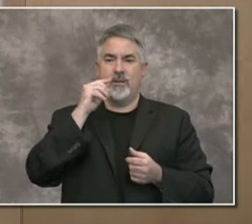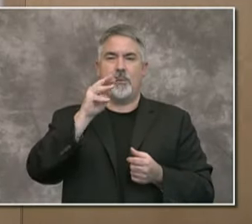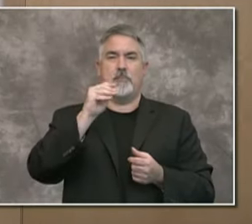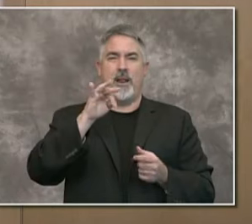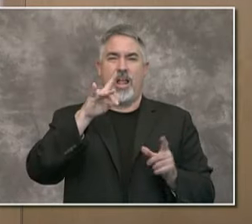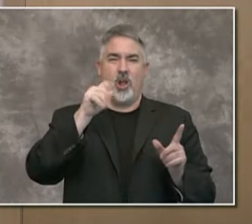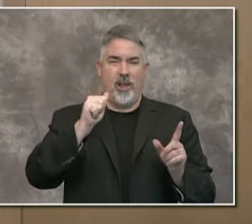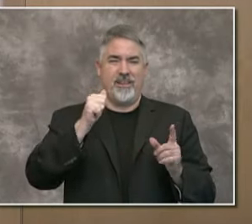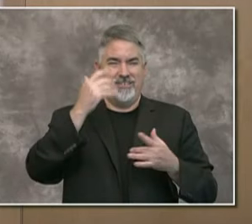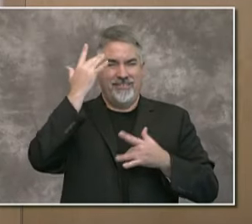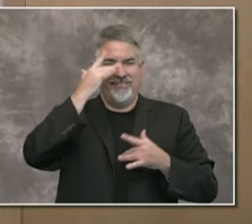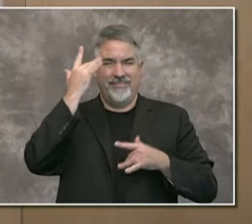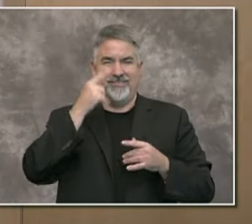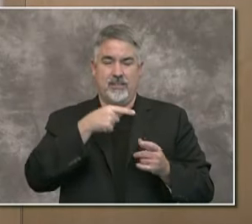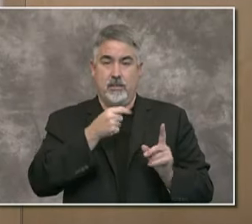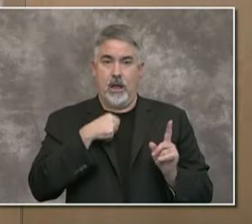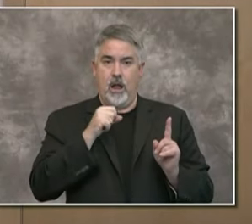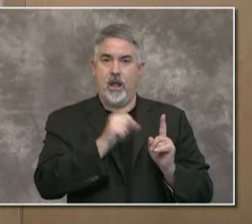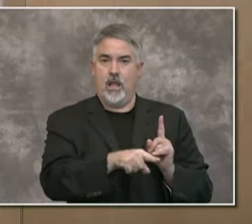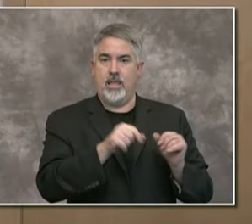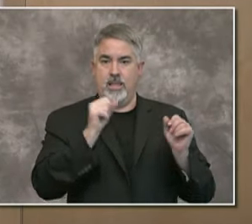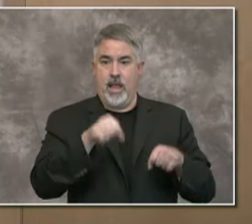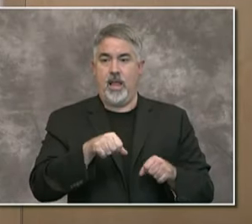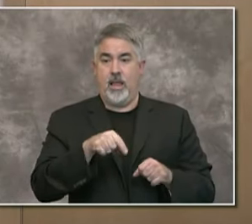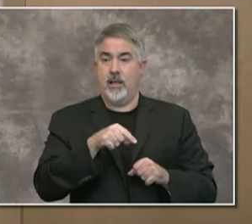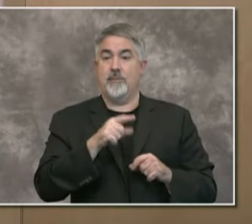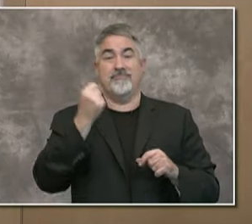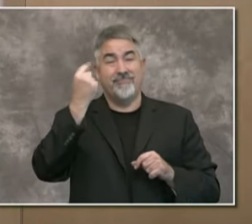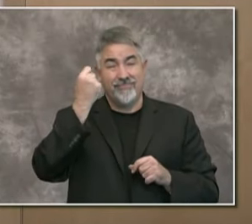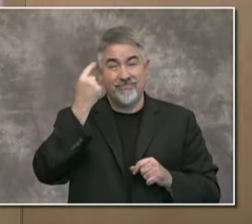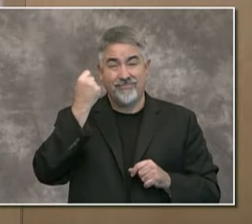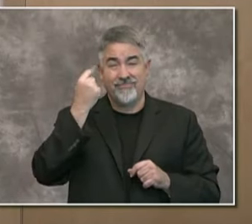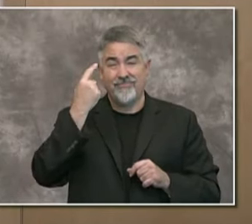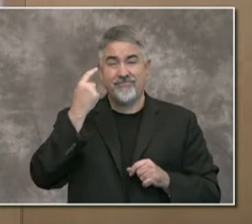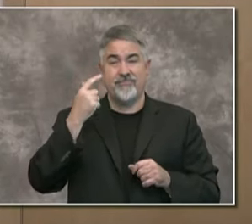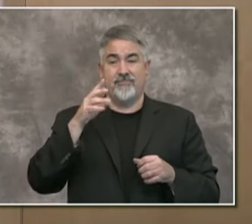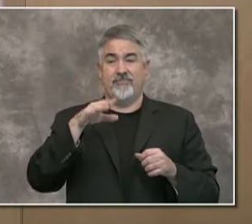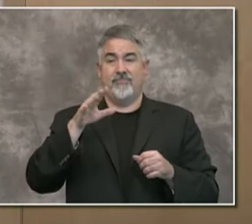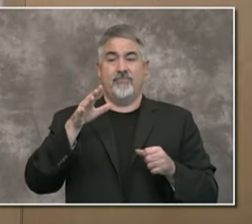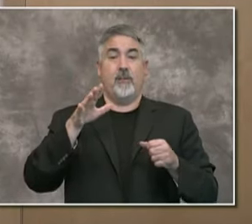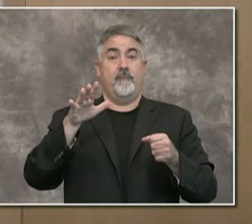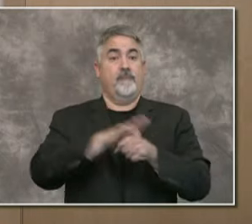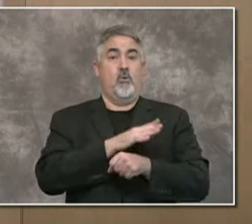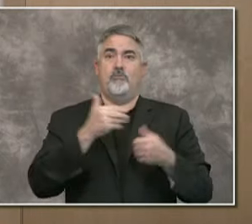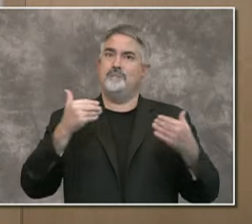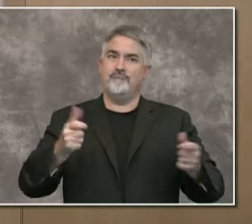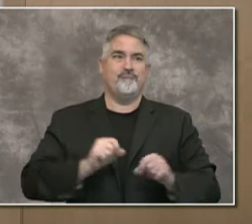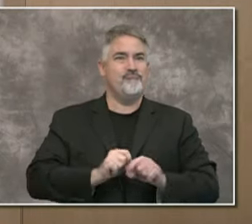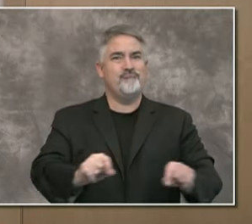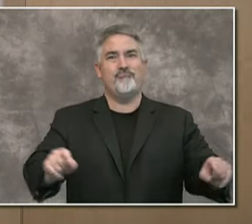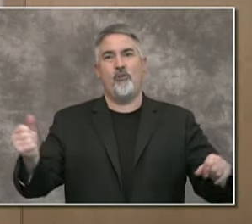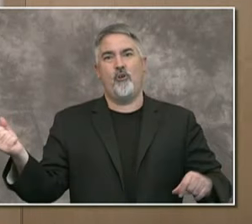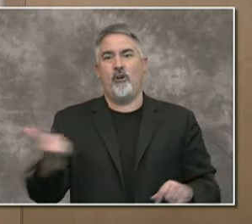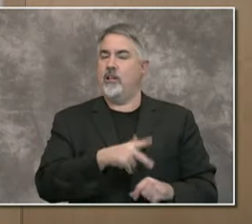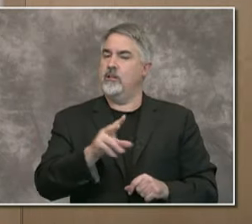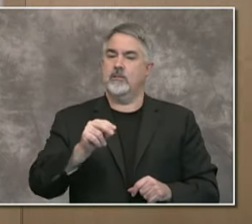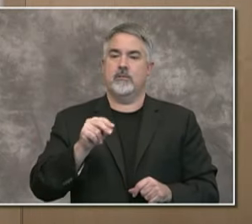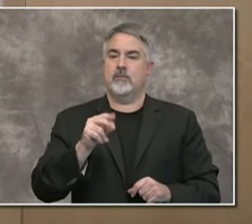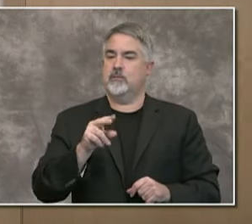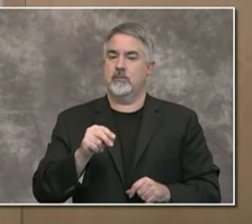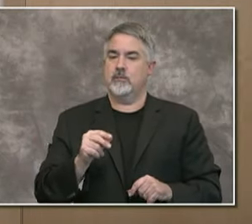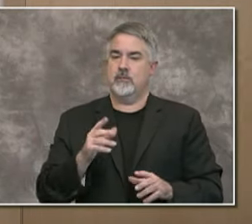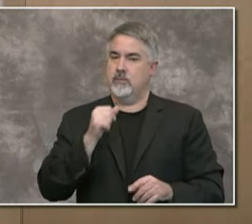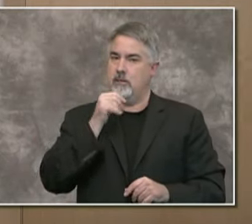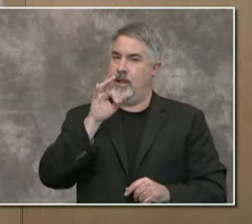situations. It is not blanketly approved, again, by the FDA for the treatment of COVID-19. So